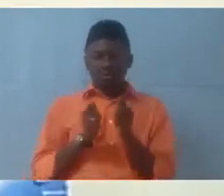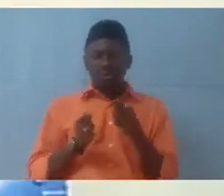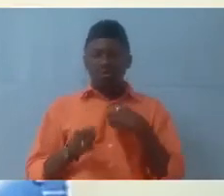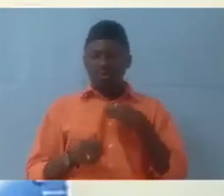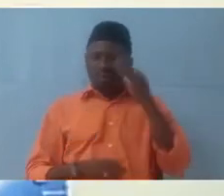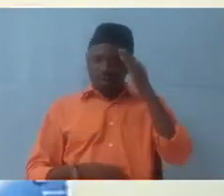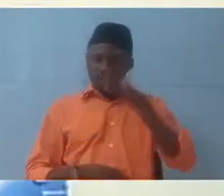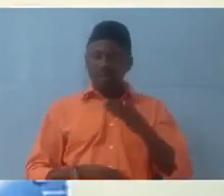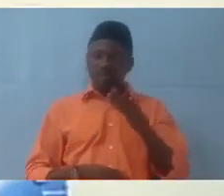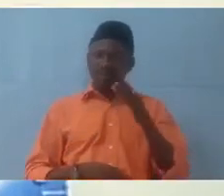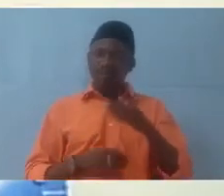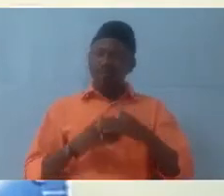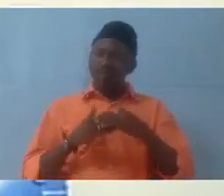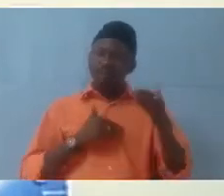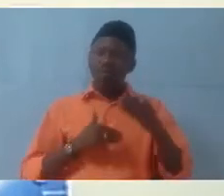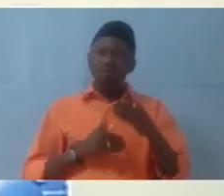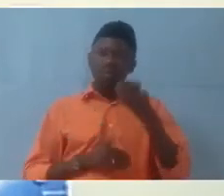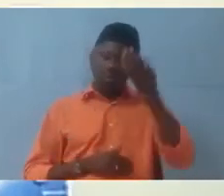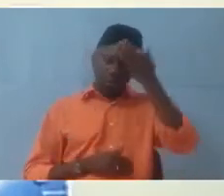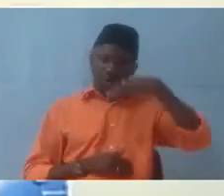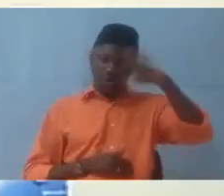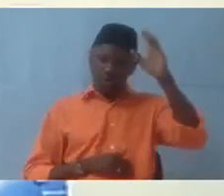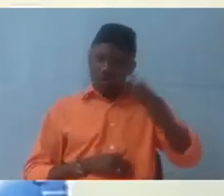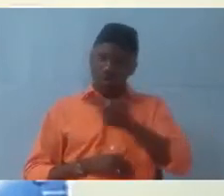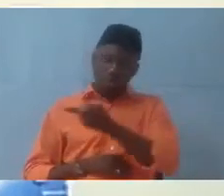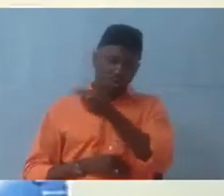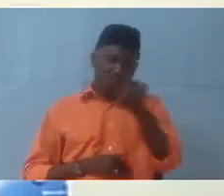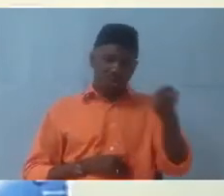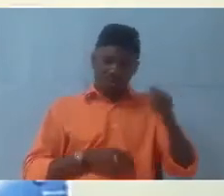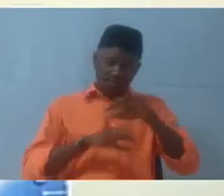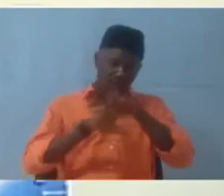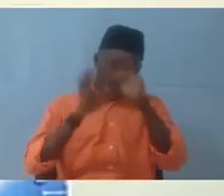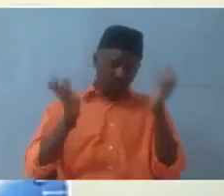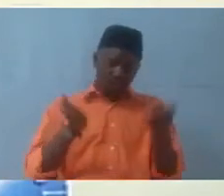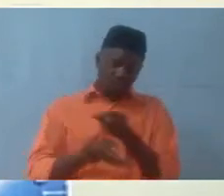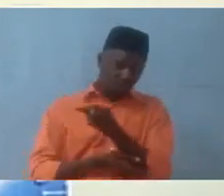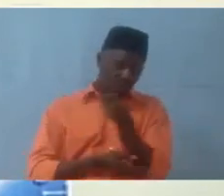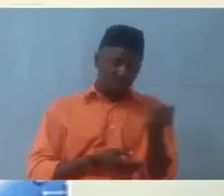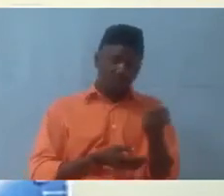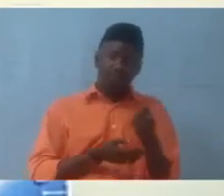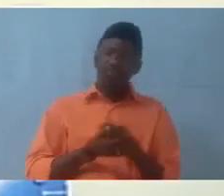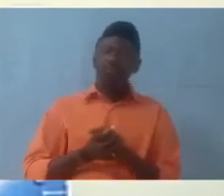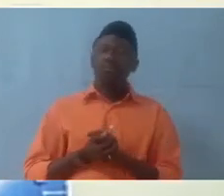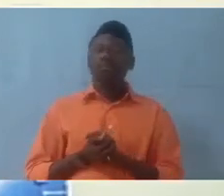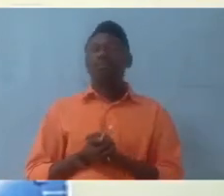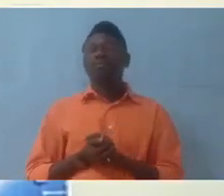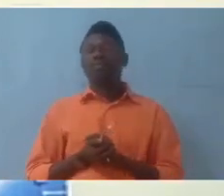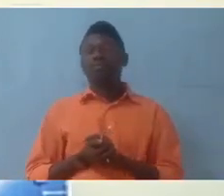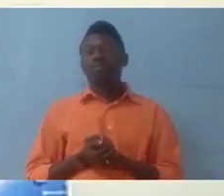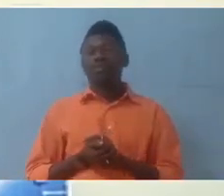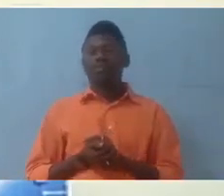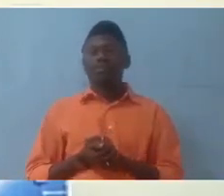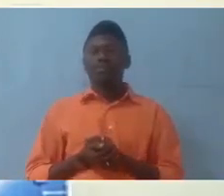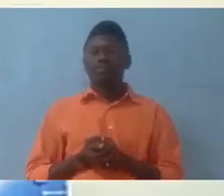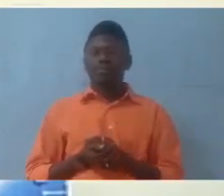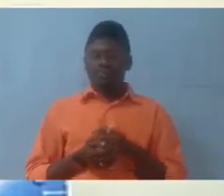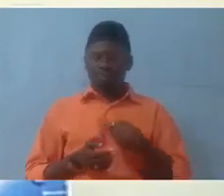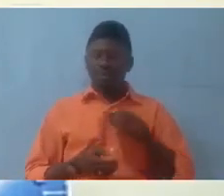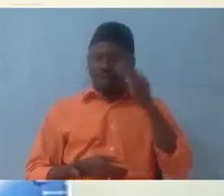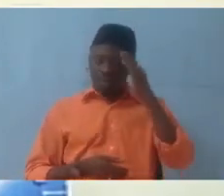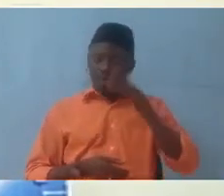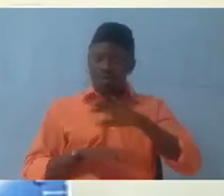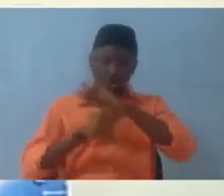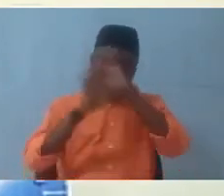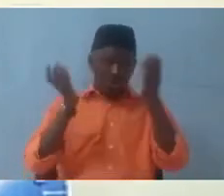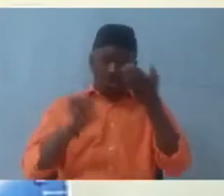much, Commissioner. Yes. Mangle na tigatal rek mangi gërem bu baax. I thank all the commissioners